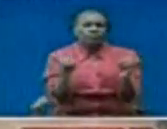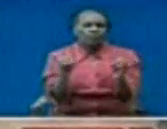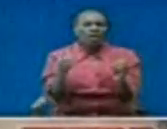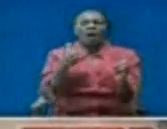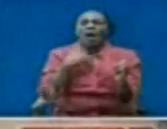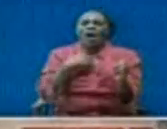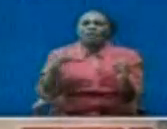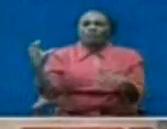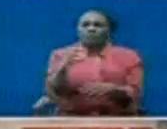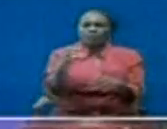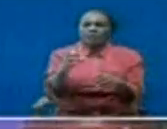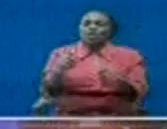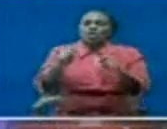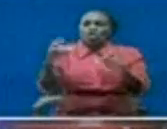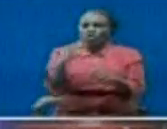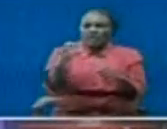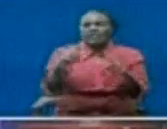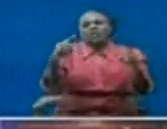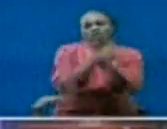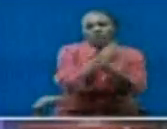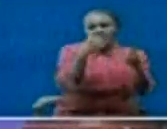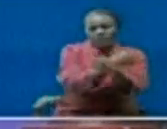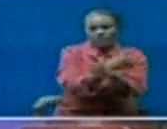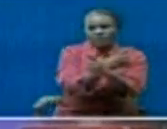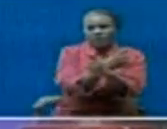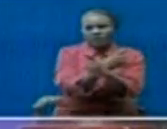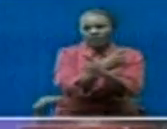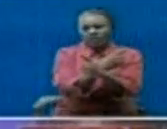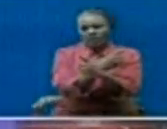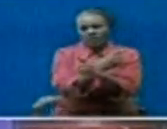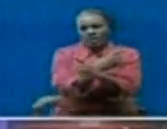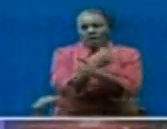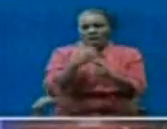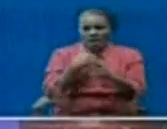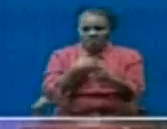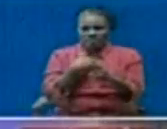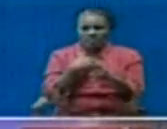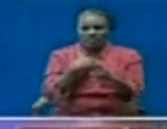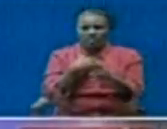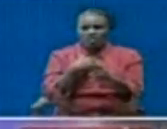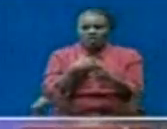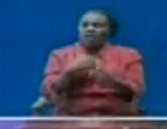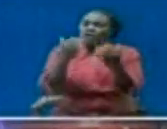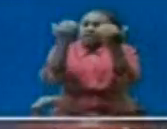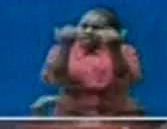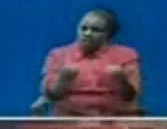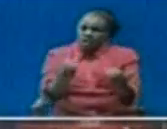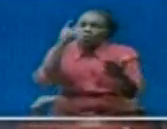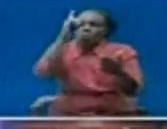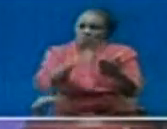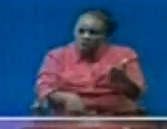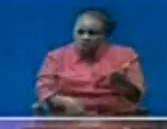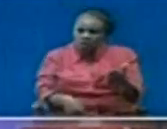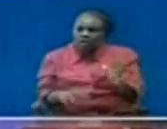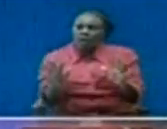fractured societies, either fractured along ethnic lines, fractured along class lines. But what you need, what needs